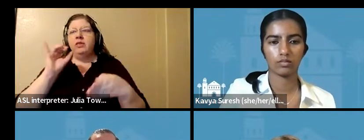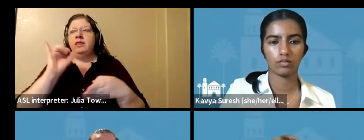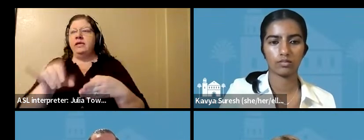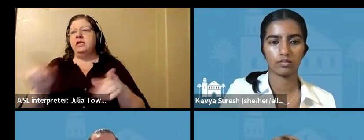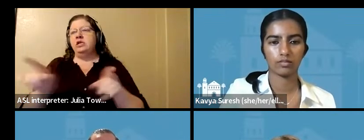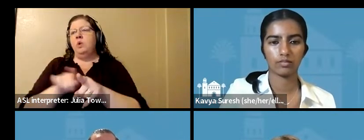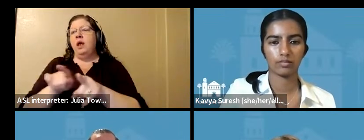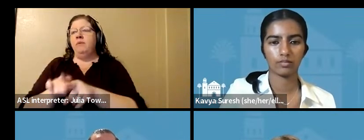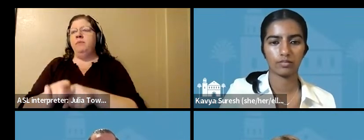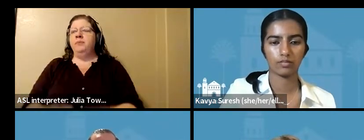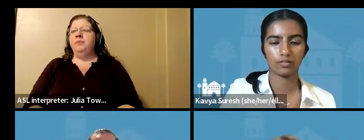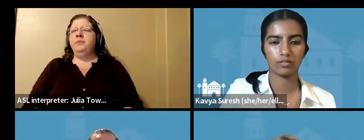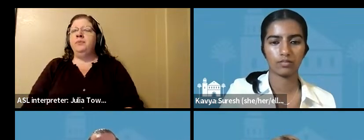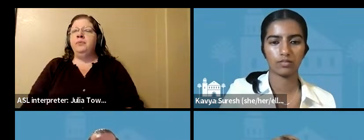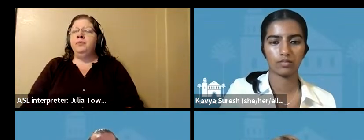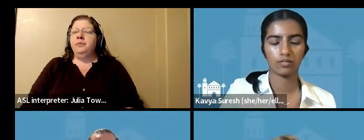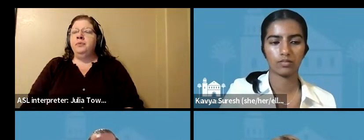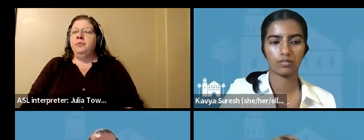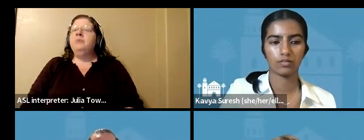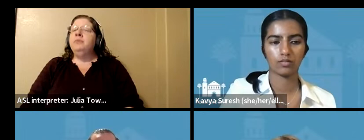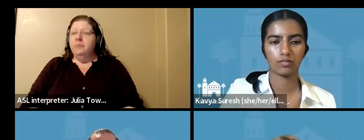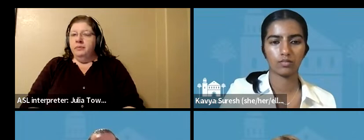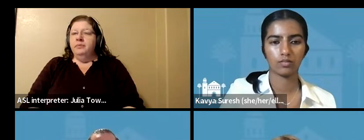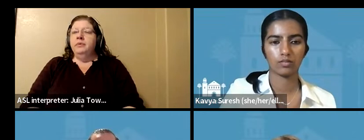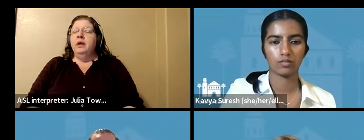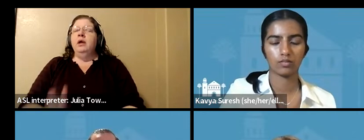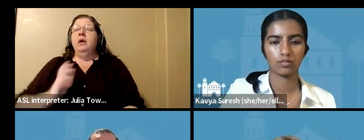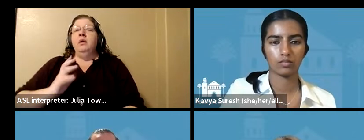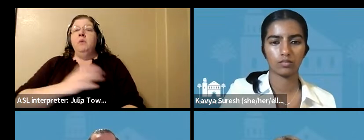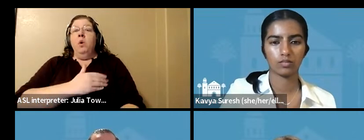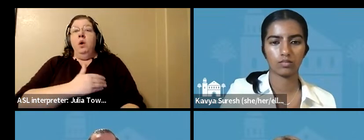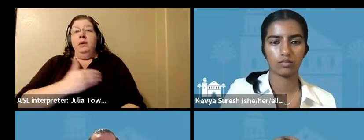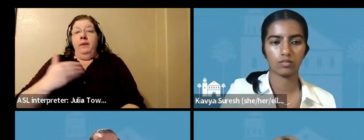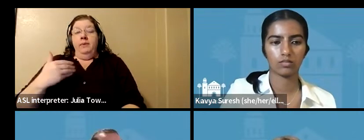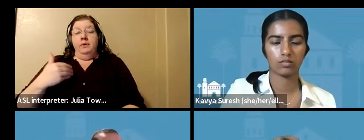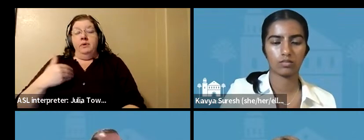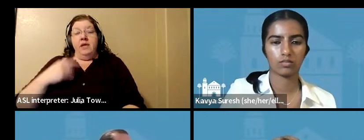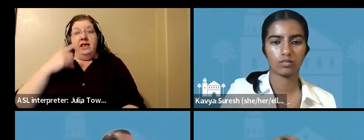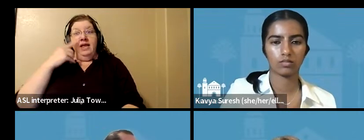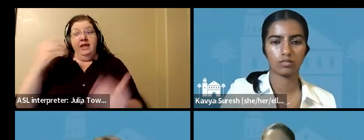well. So board members, I believe this